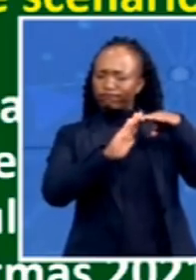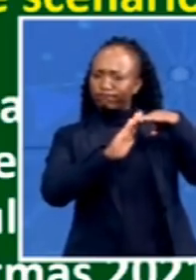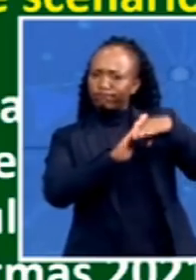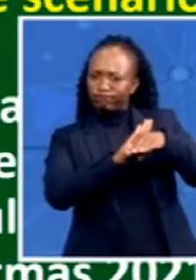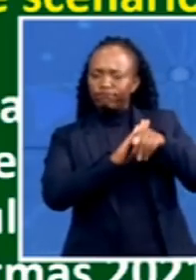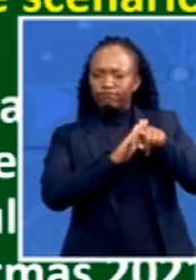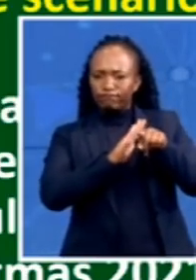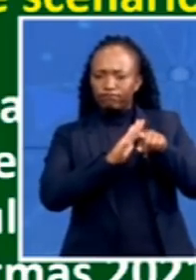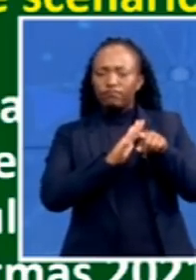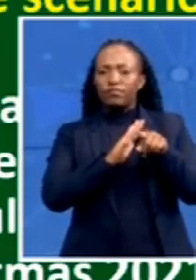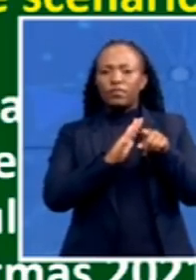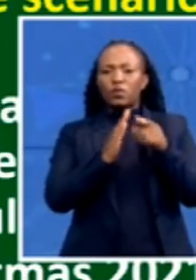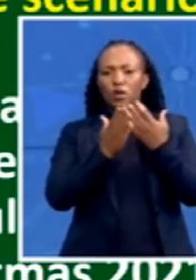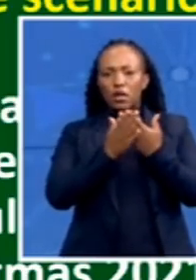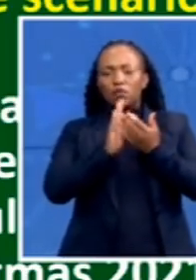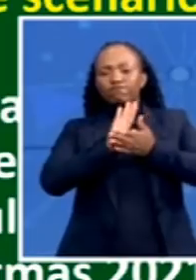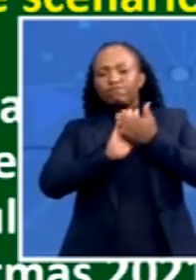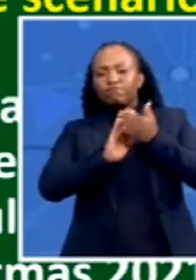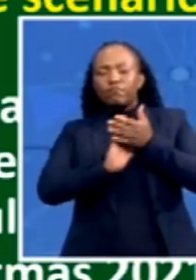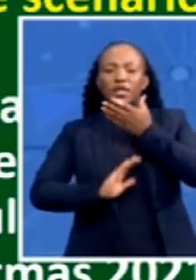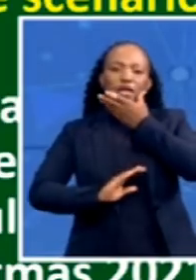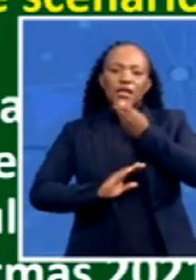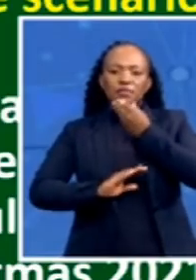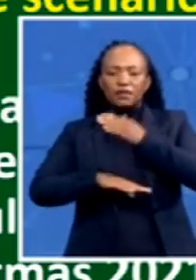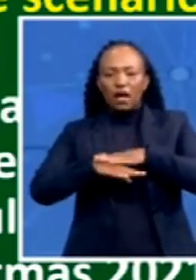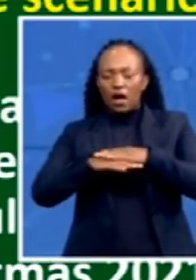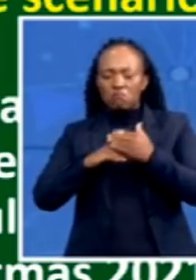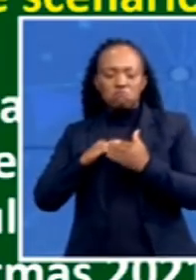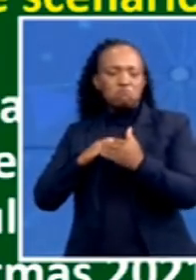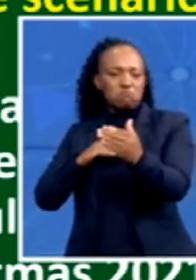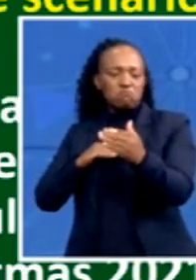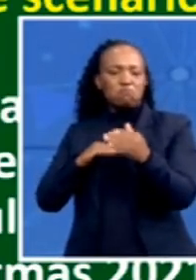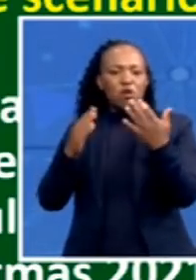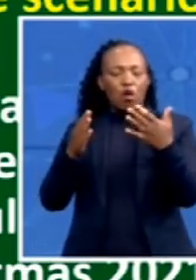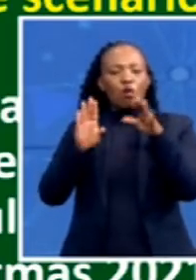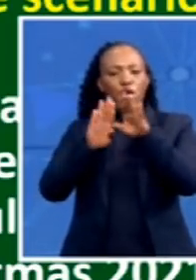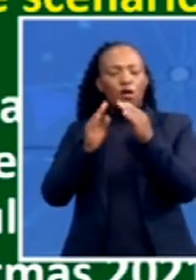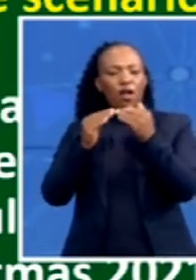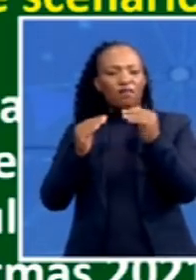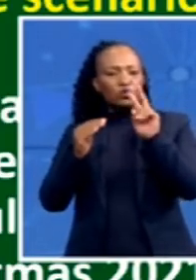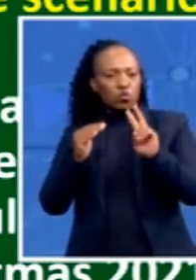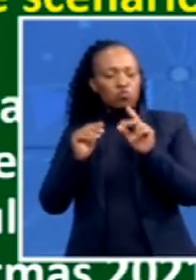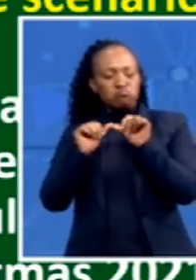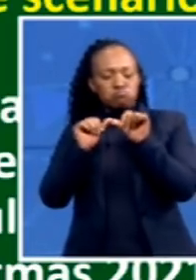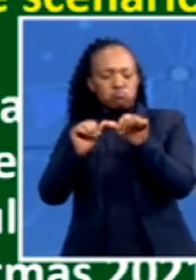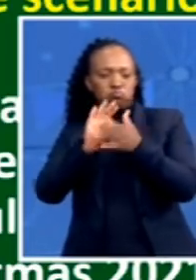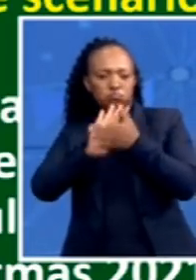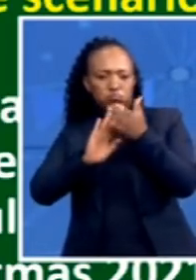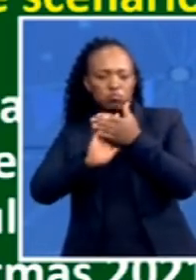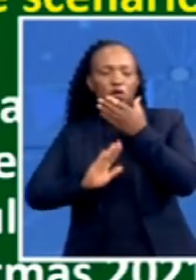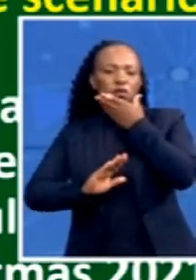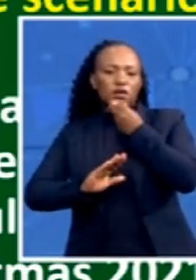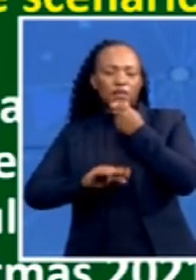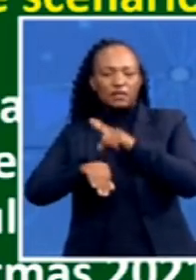Christmas, maybe lockdown level 2. We can go down to lockdown level 1 again next year. And then